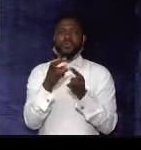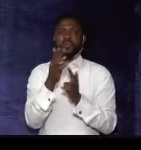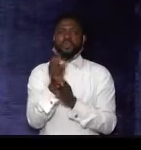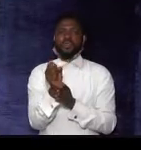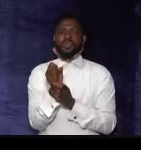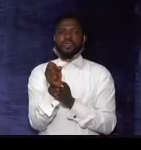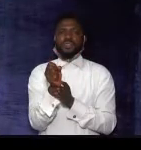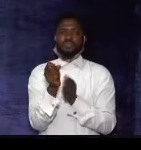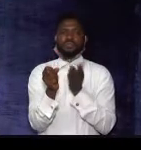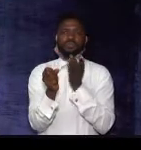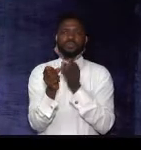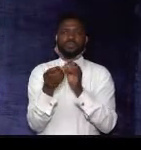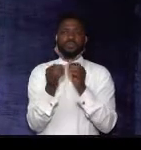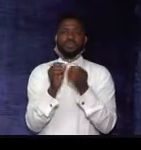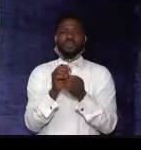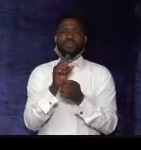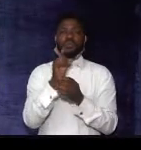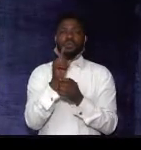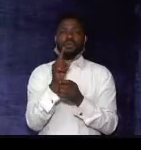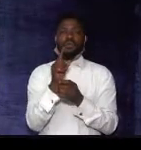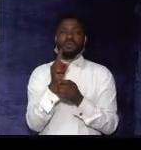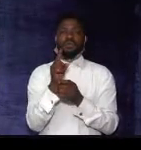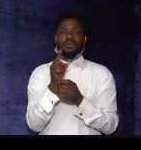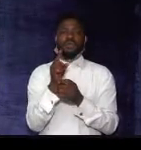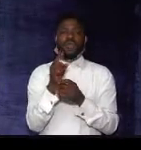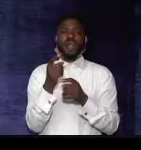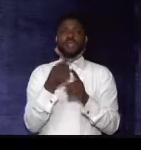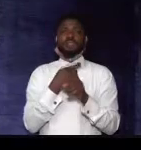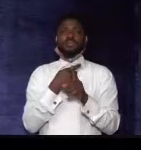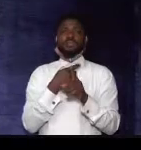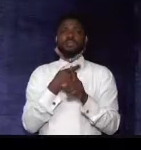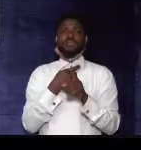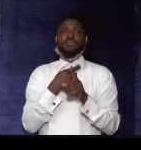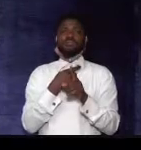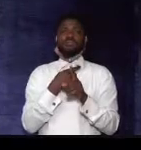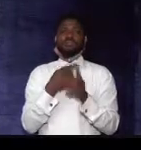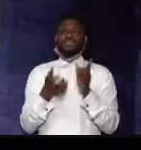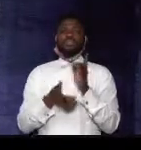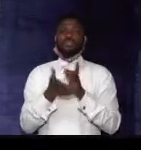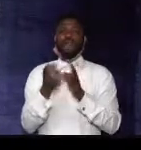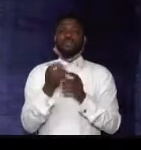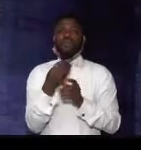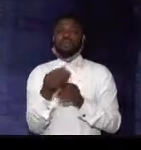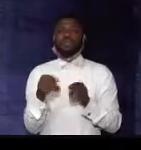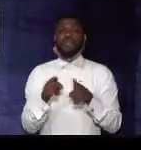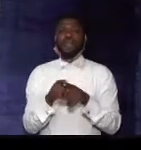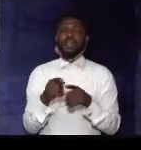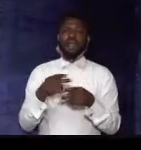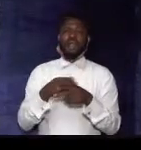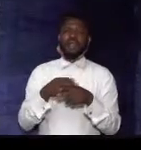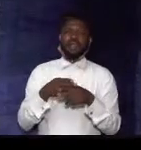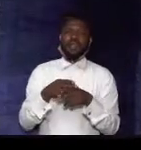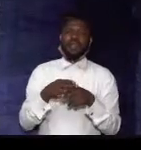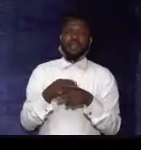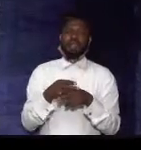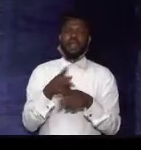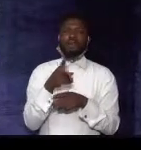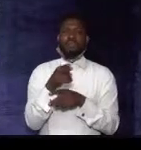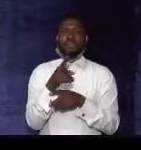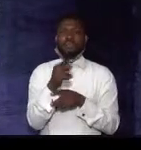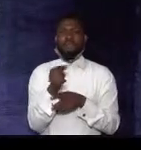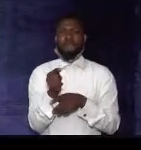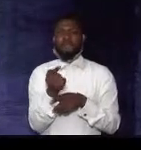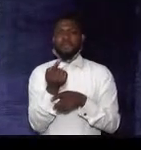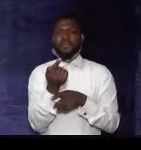ways? What are those ways? 1. Sharp objects like knives, scissors,